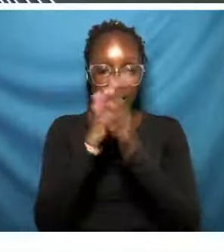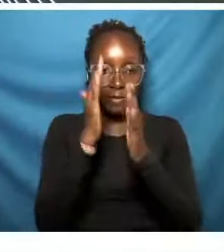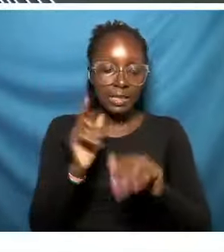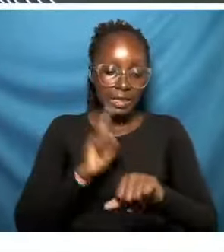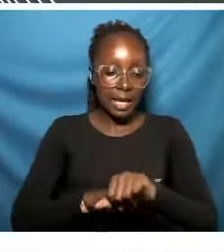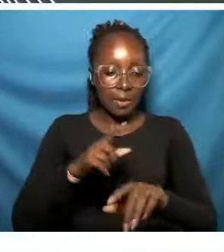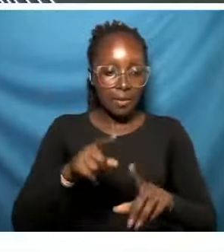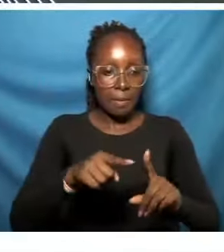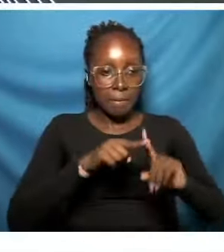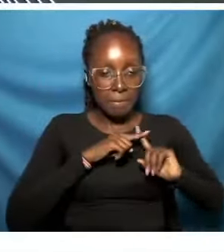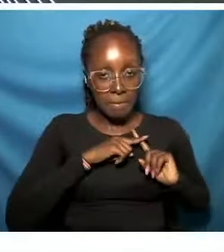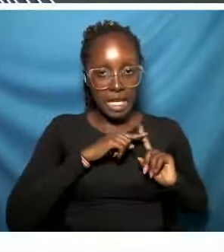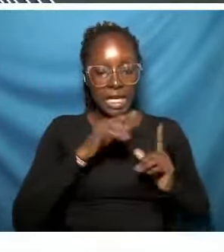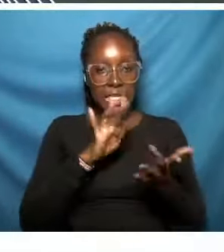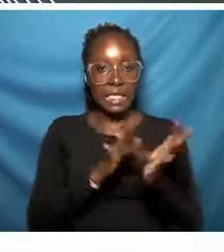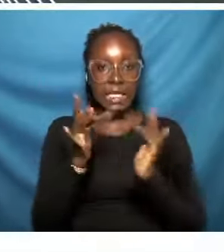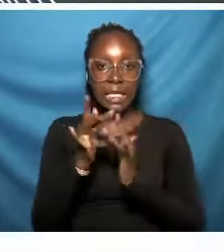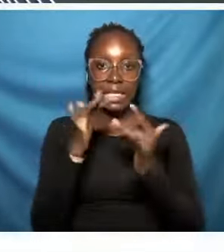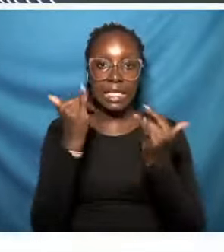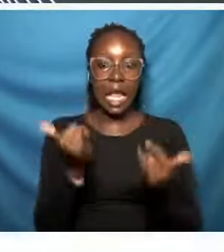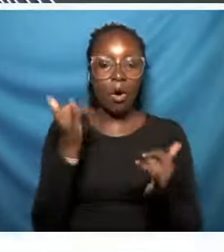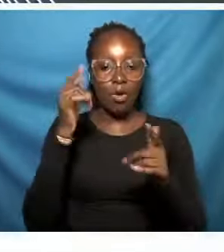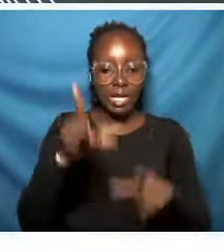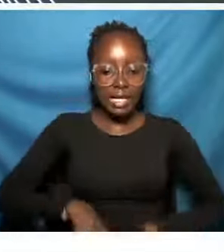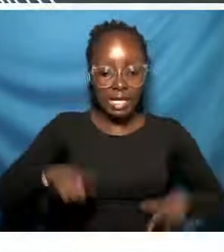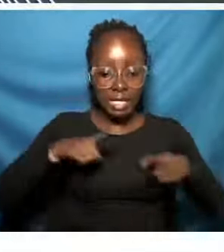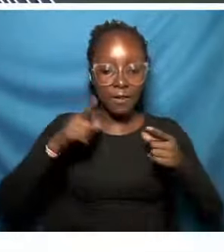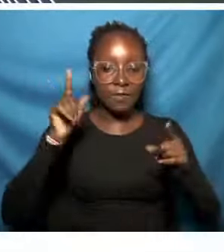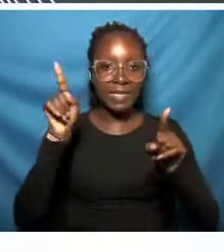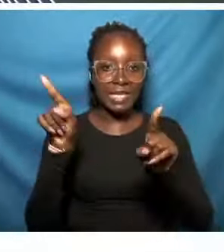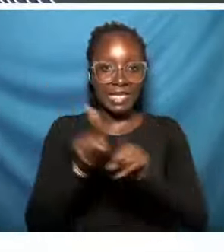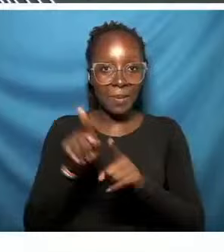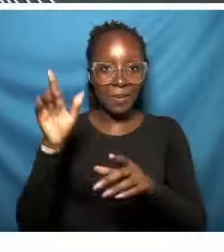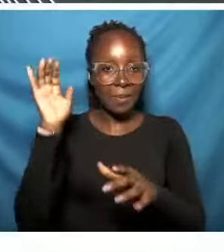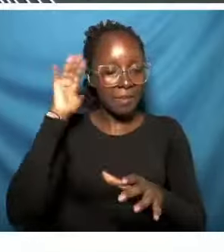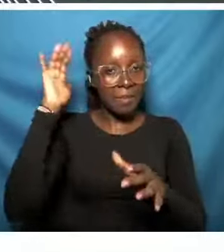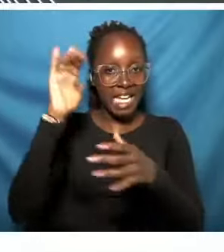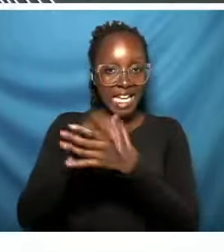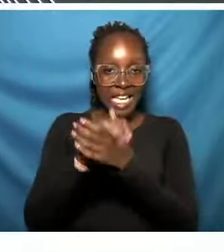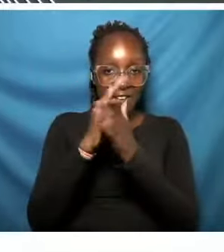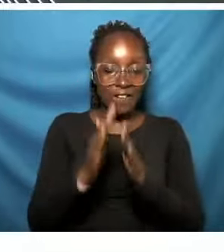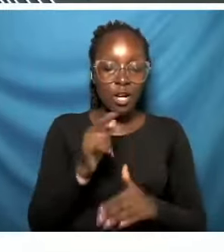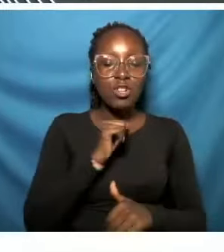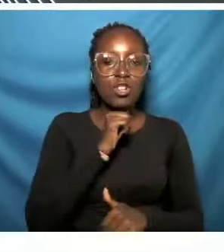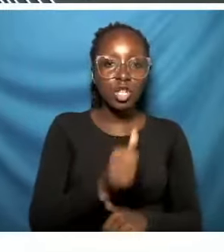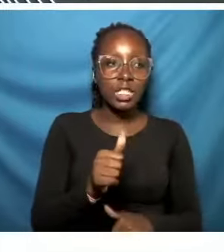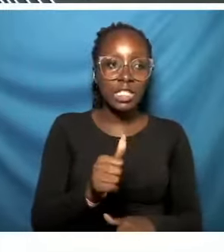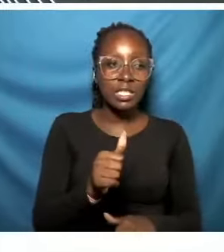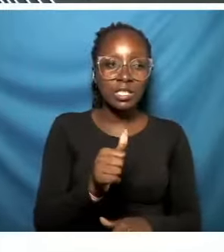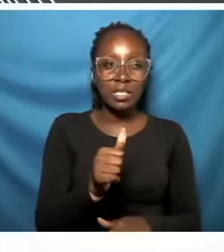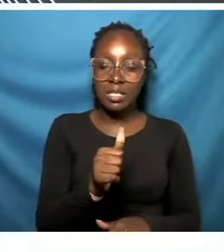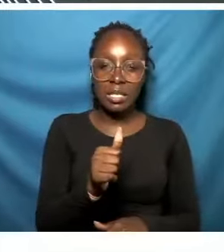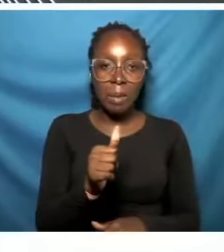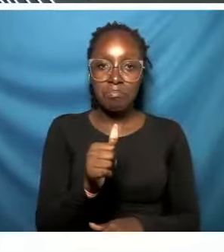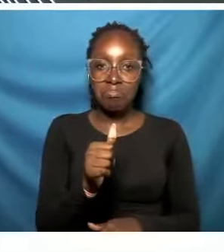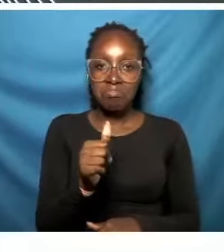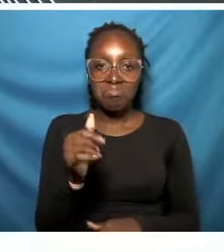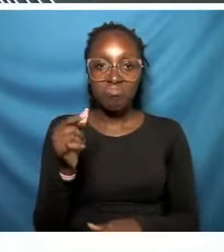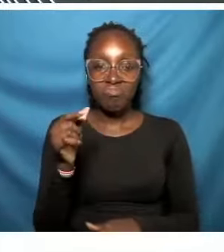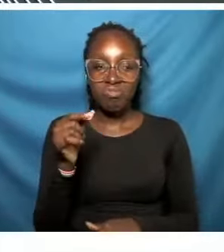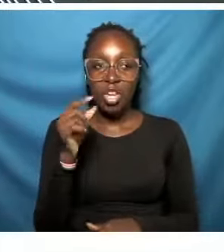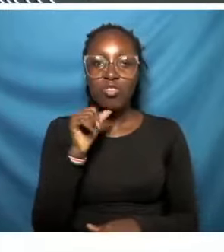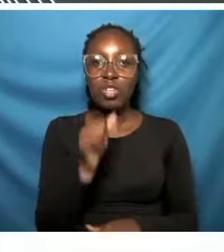Savior, please live as believers, not as non-believers. When we do so, then